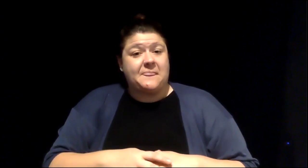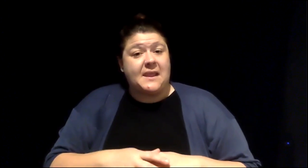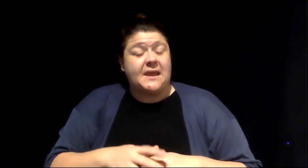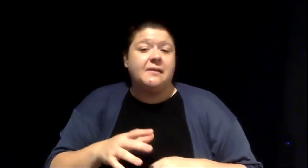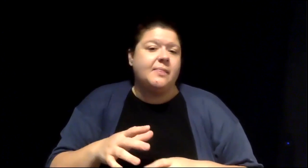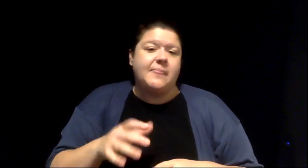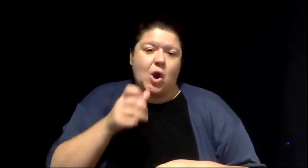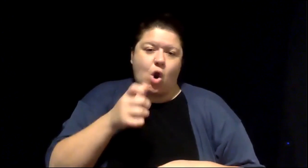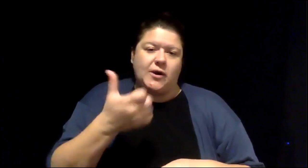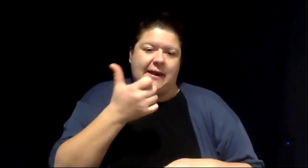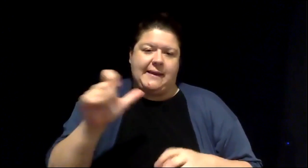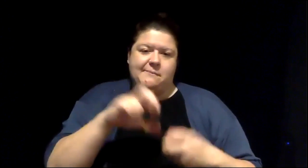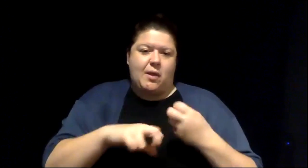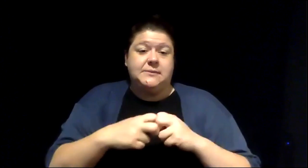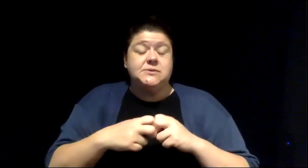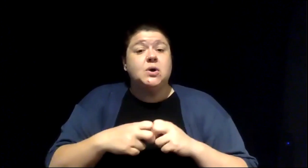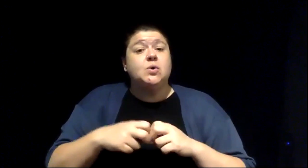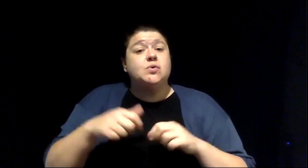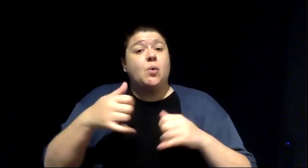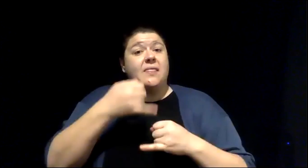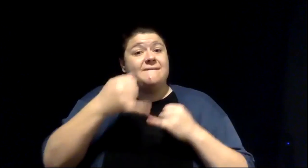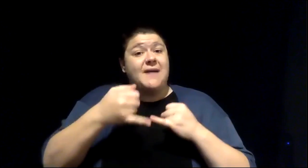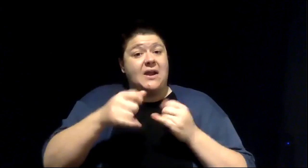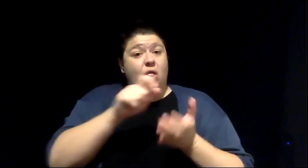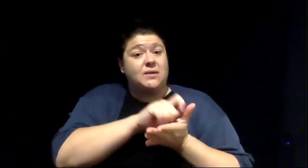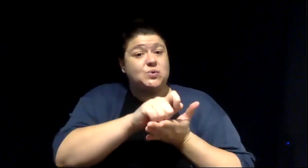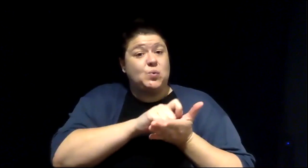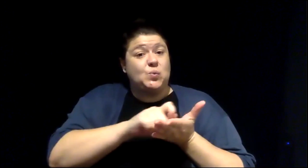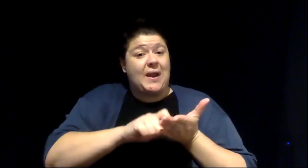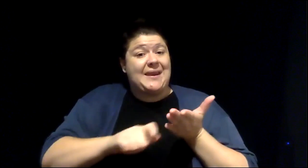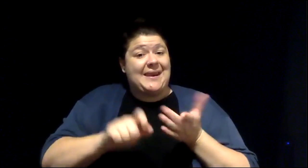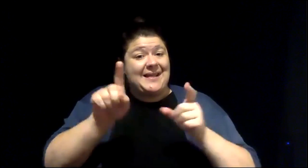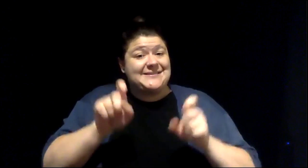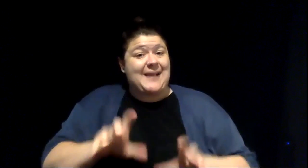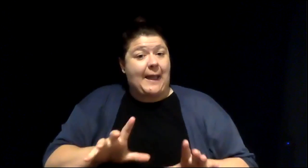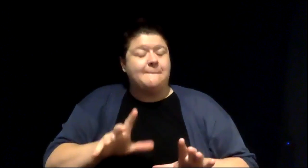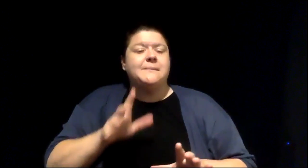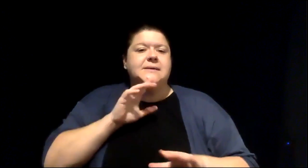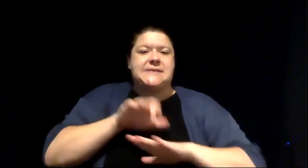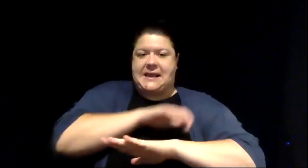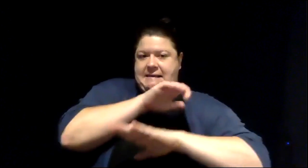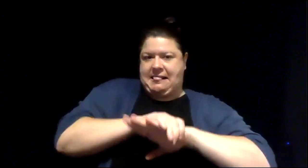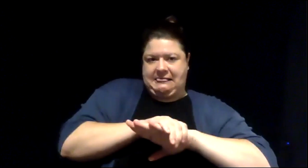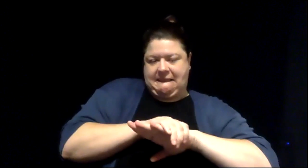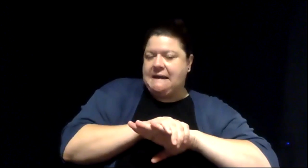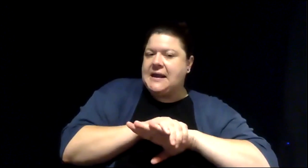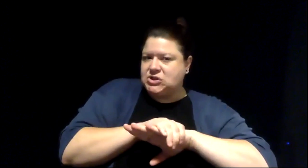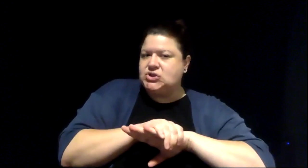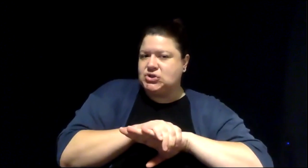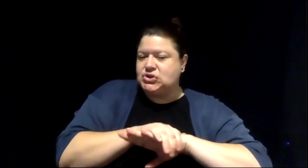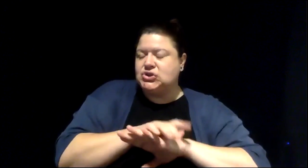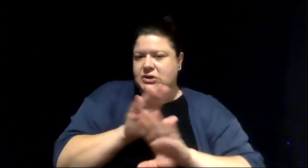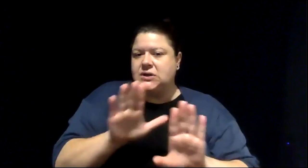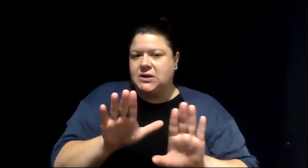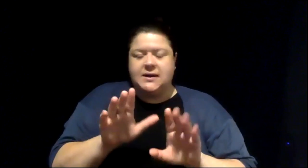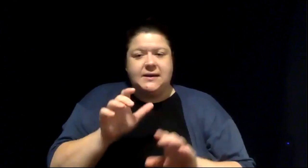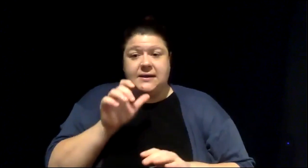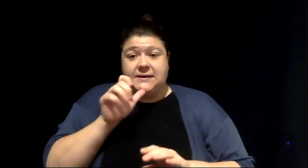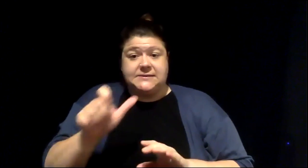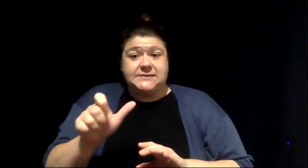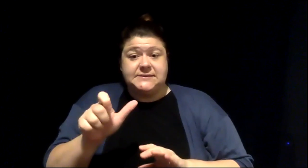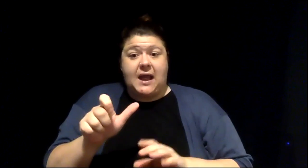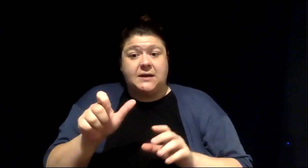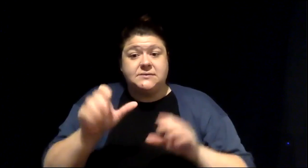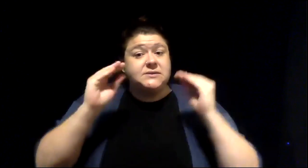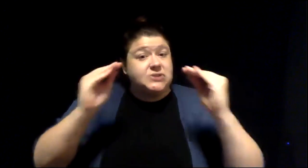exam. This class is taught only in English. It's not Spanish or English or Portuguese, or excuse